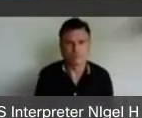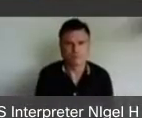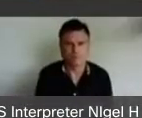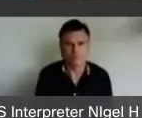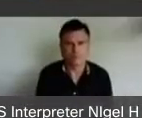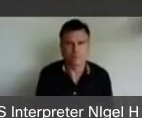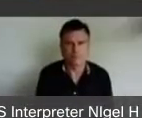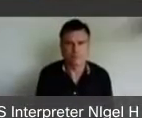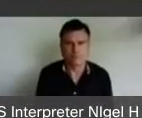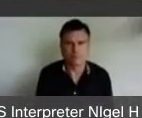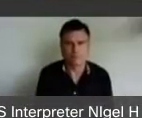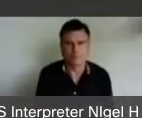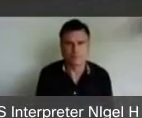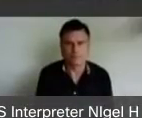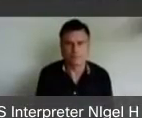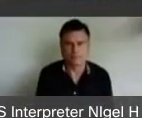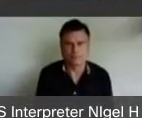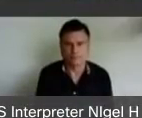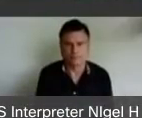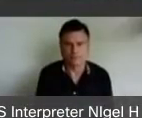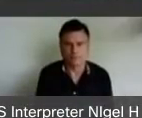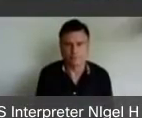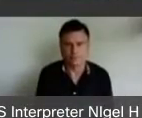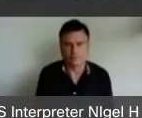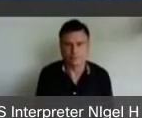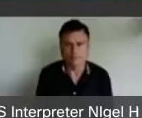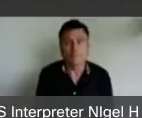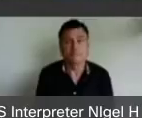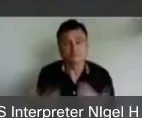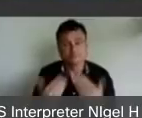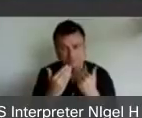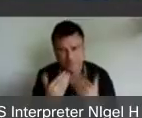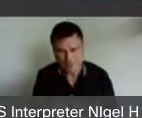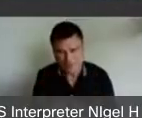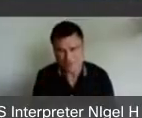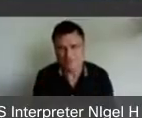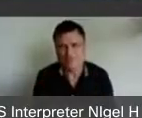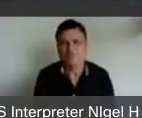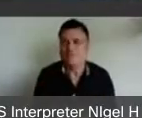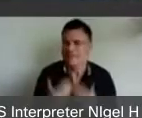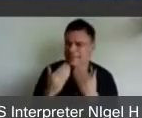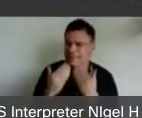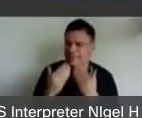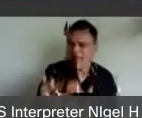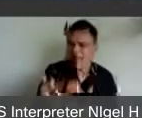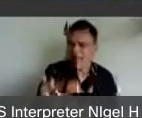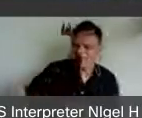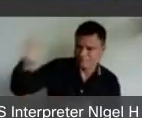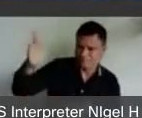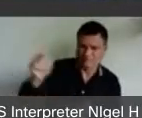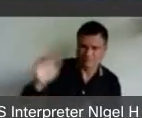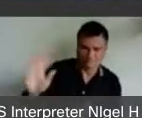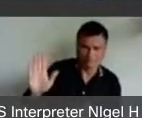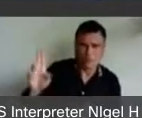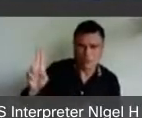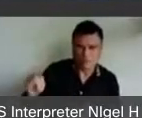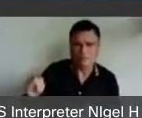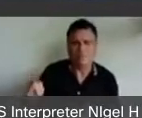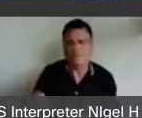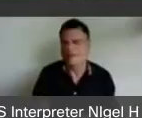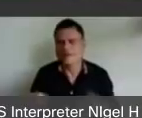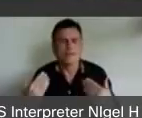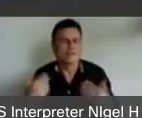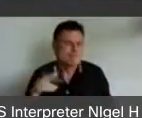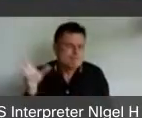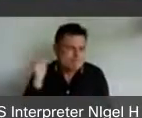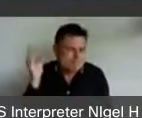Thank you very much, Secretary. Answer is great to hear what the UN and governments around the globe, every sector has done for young